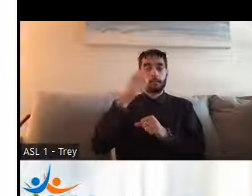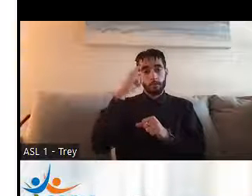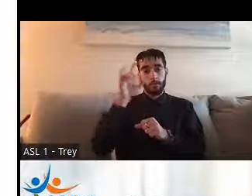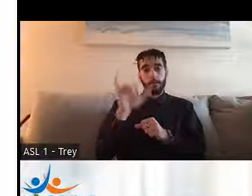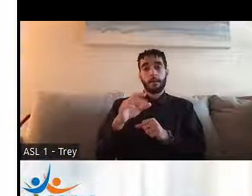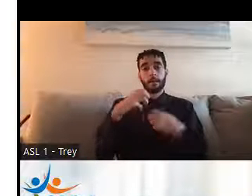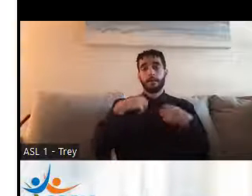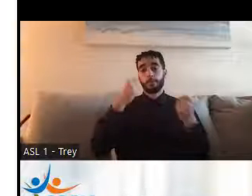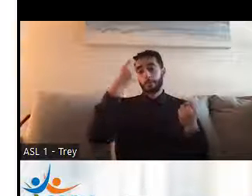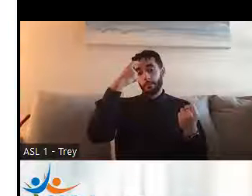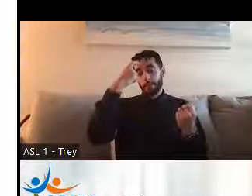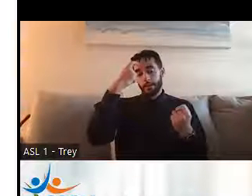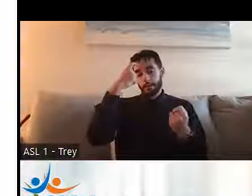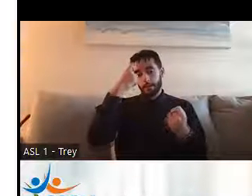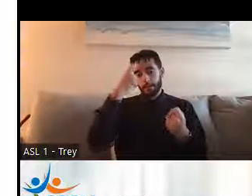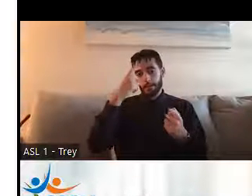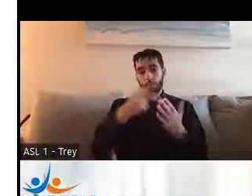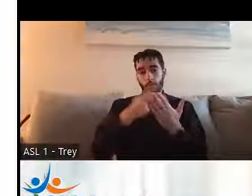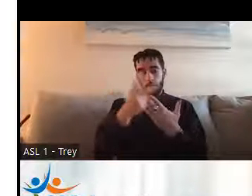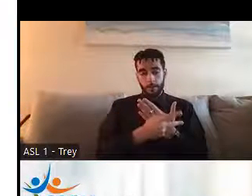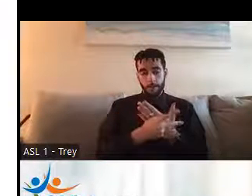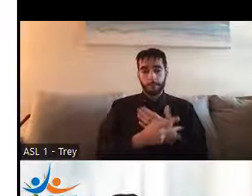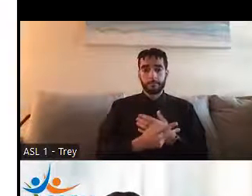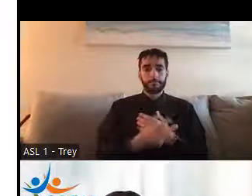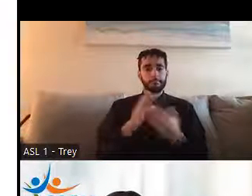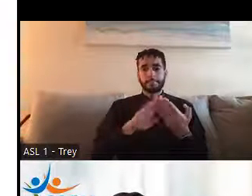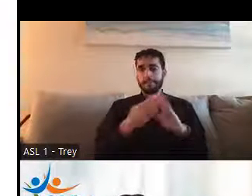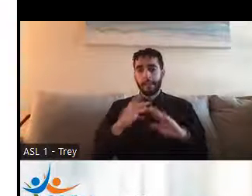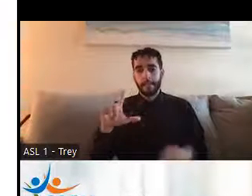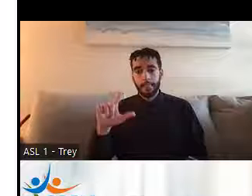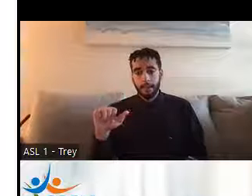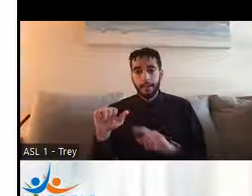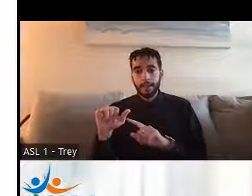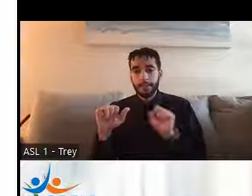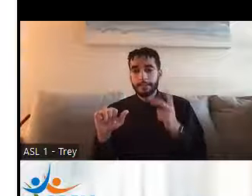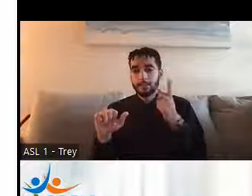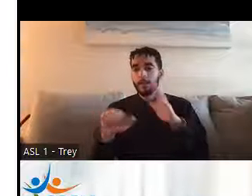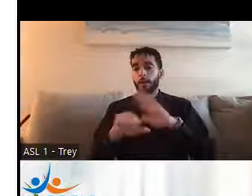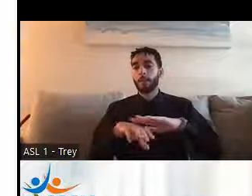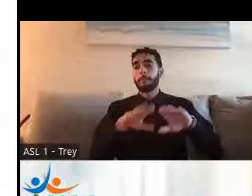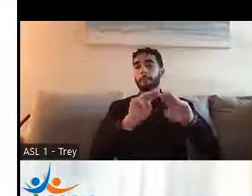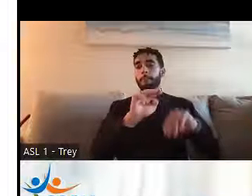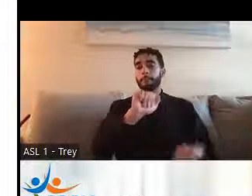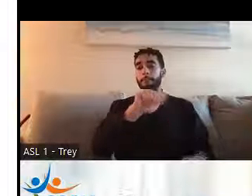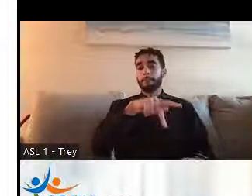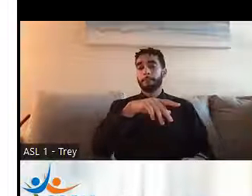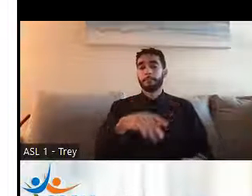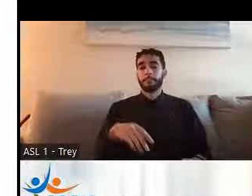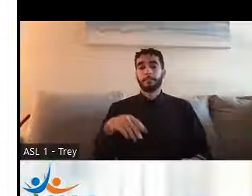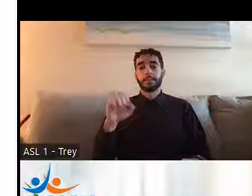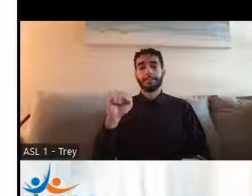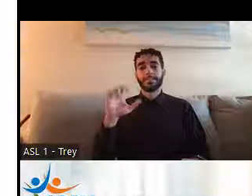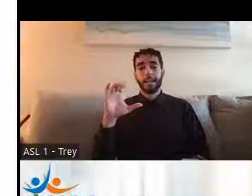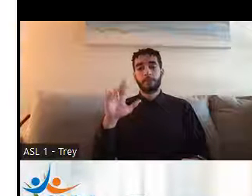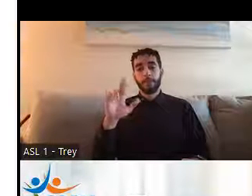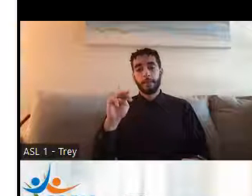California. And those counties included Los Angeles, you can see here on the map, Los Angeles, Placer, Sacramento,